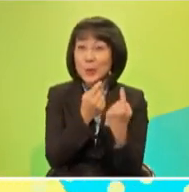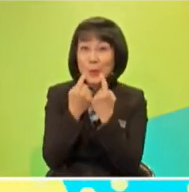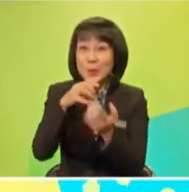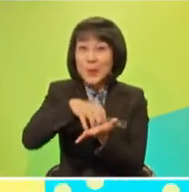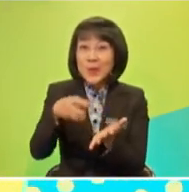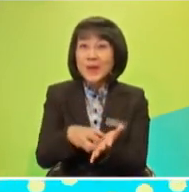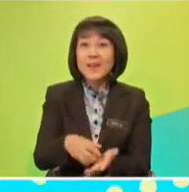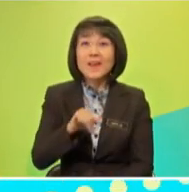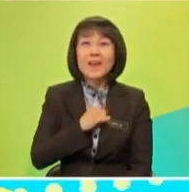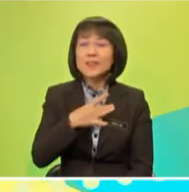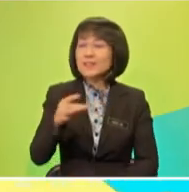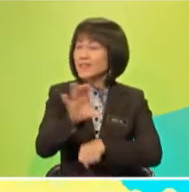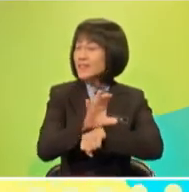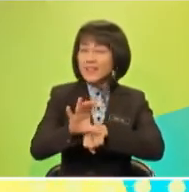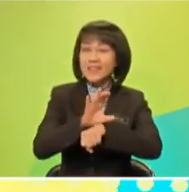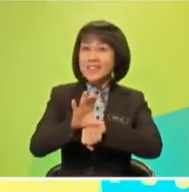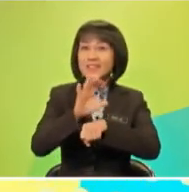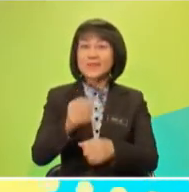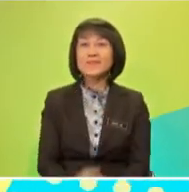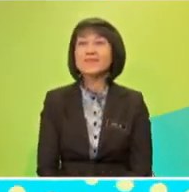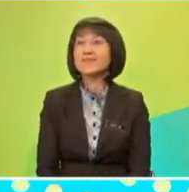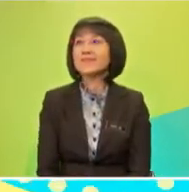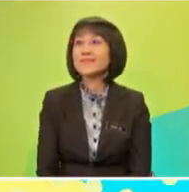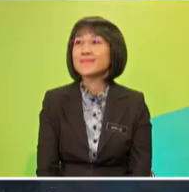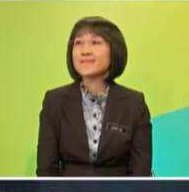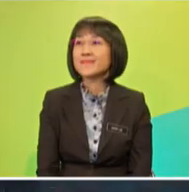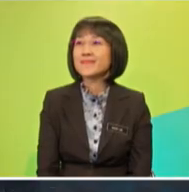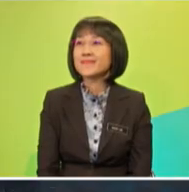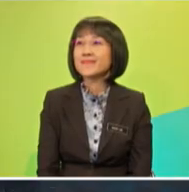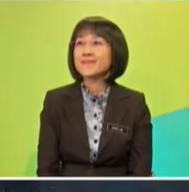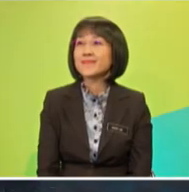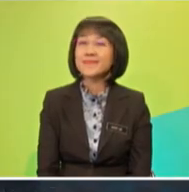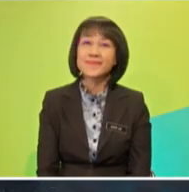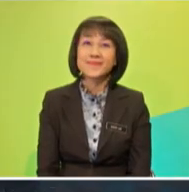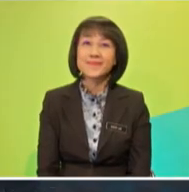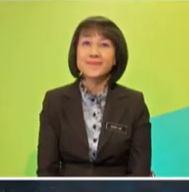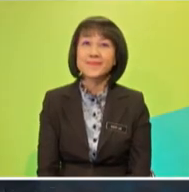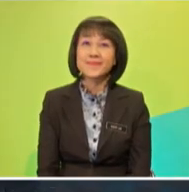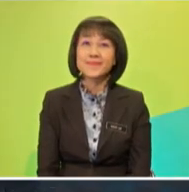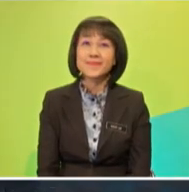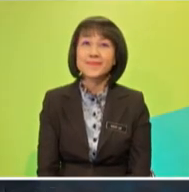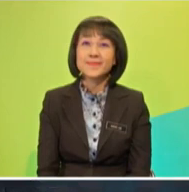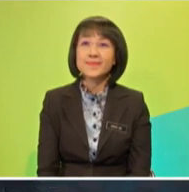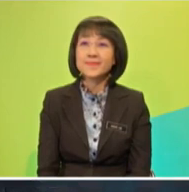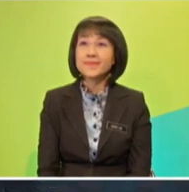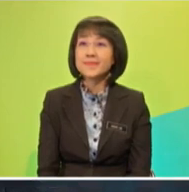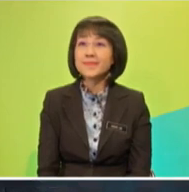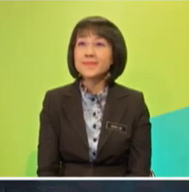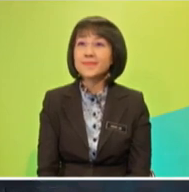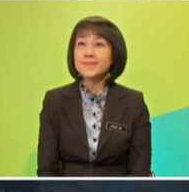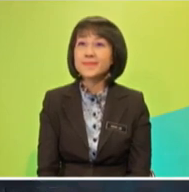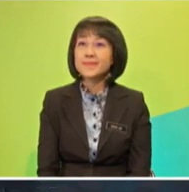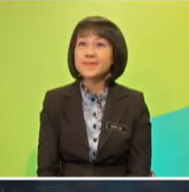favorite is chocolate flavored, actually. Of course. Yes. Okay, and Teshna?